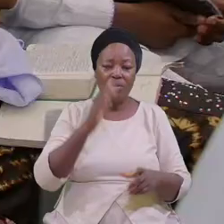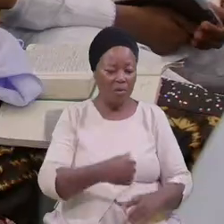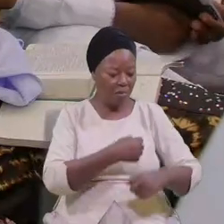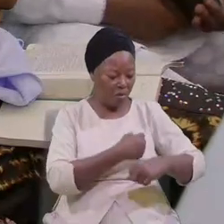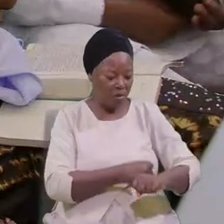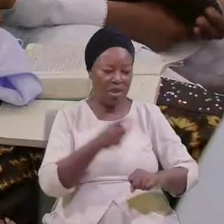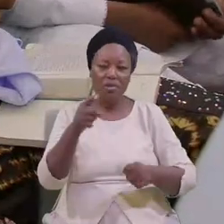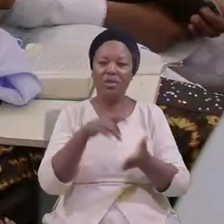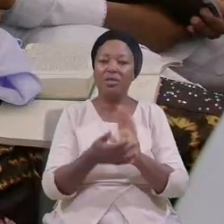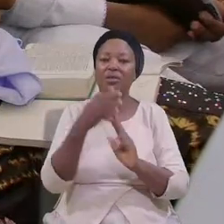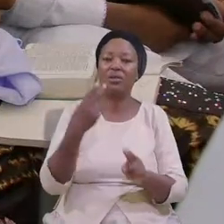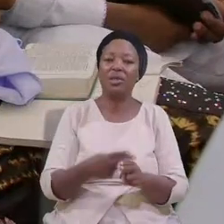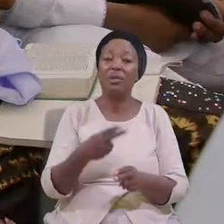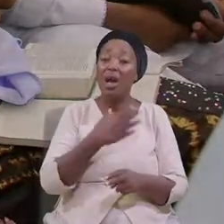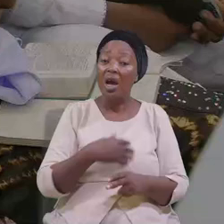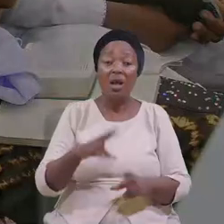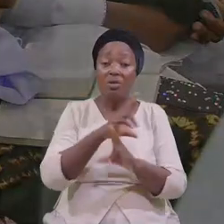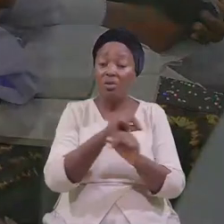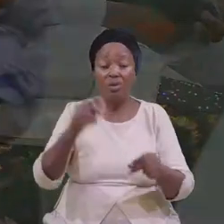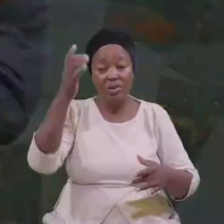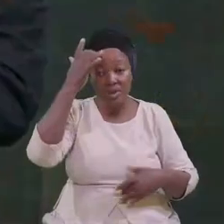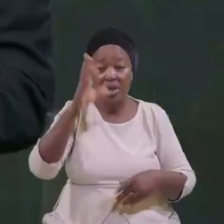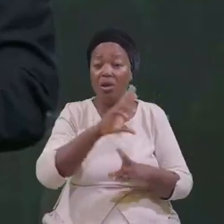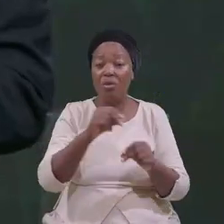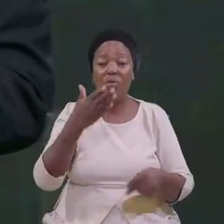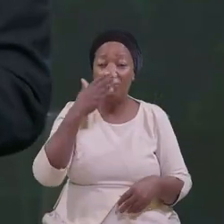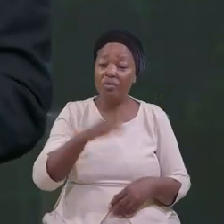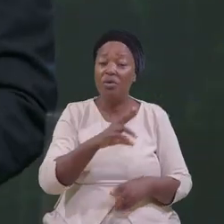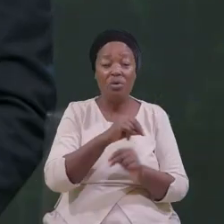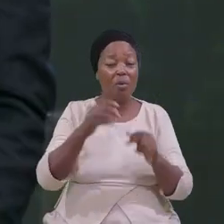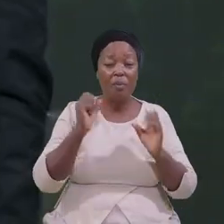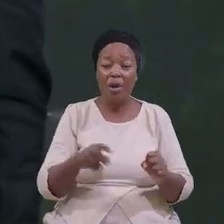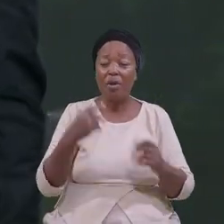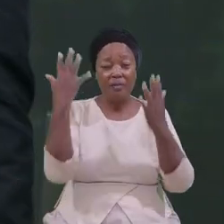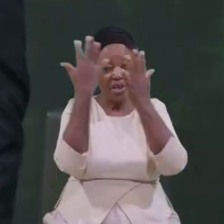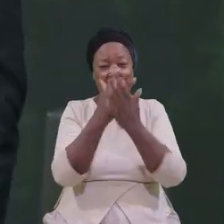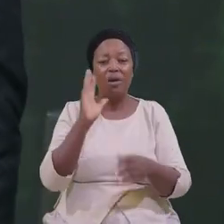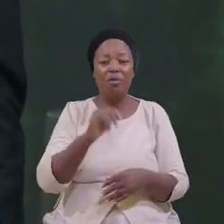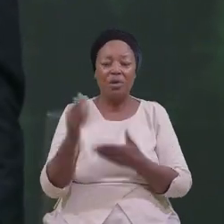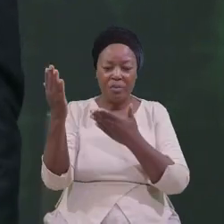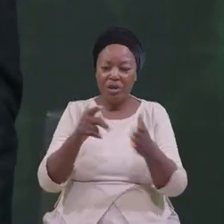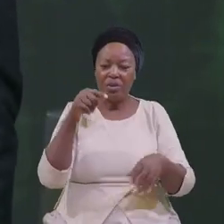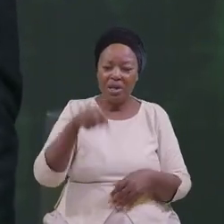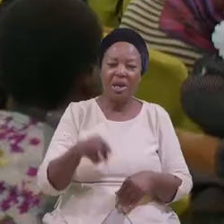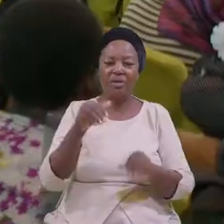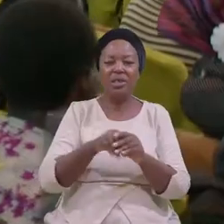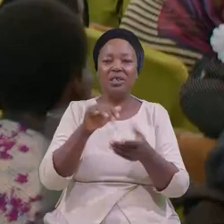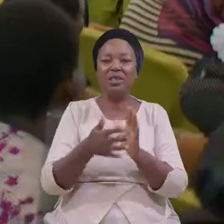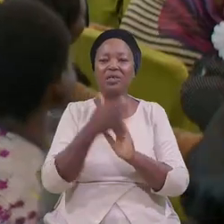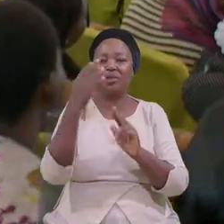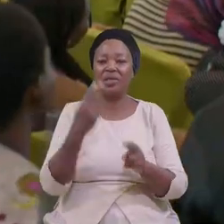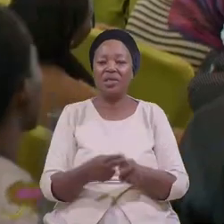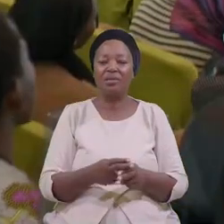you. And no sickness, no evil, no power of darkness will bring you down in Jesus'